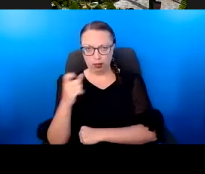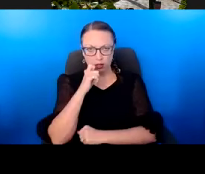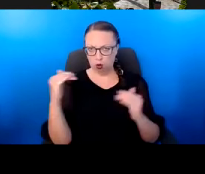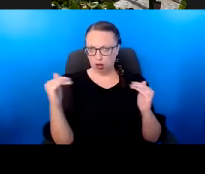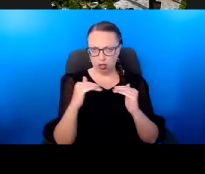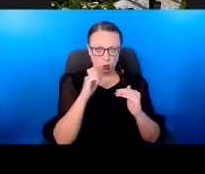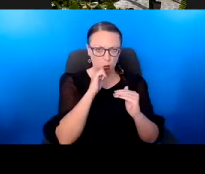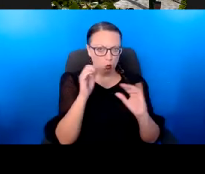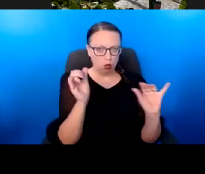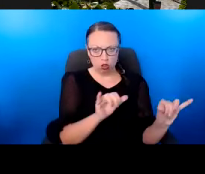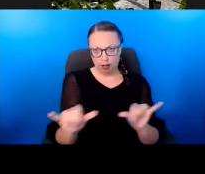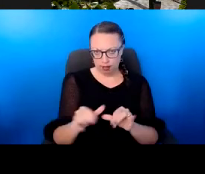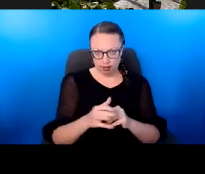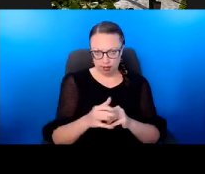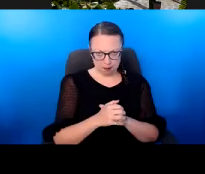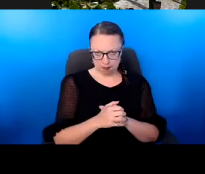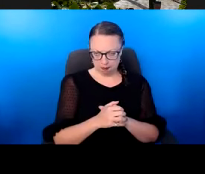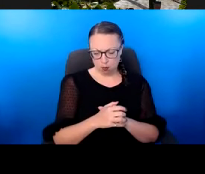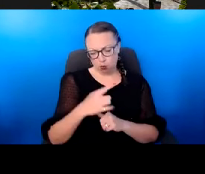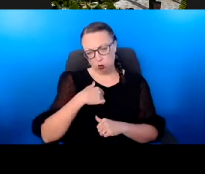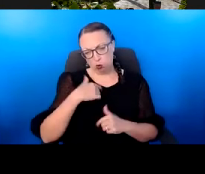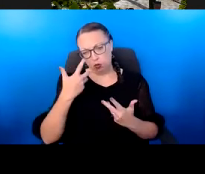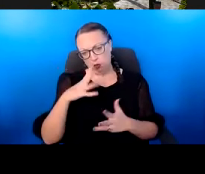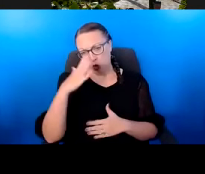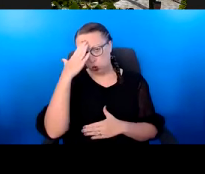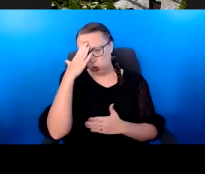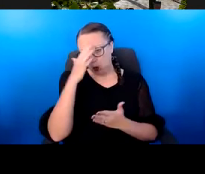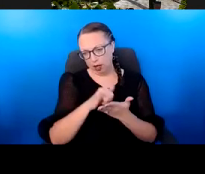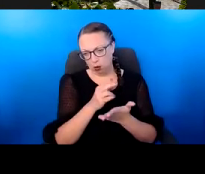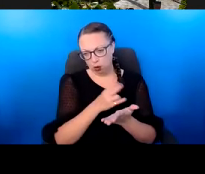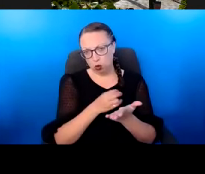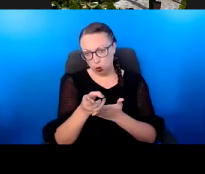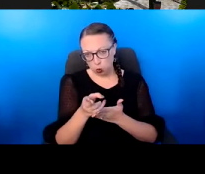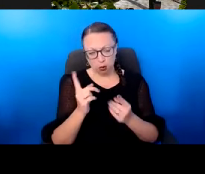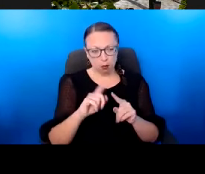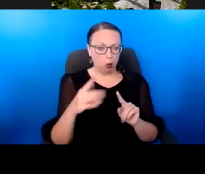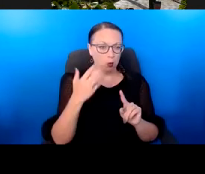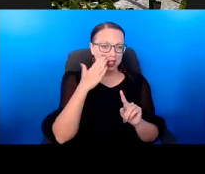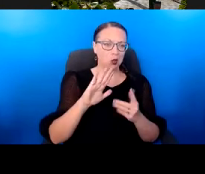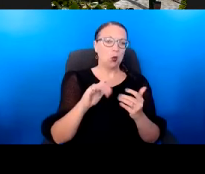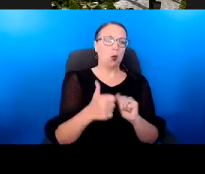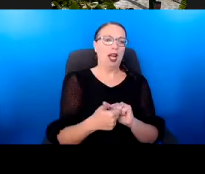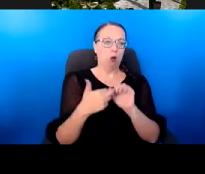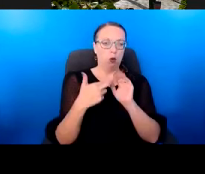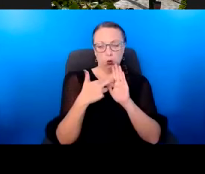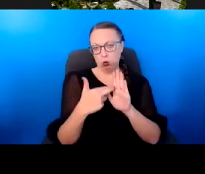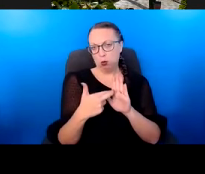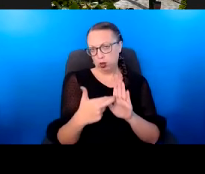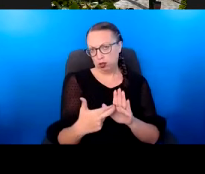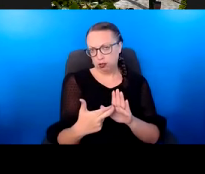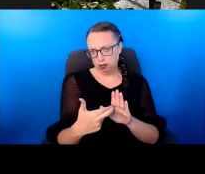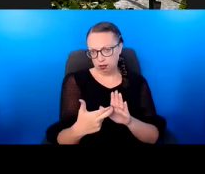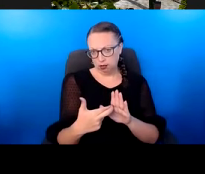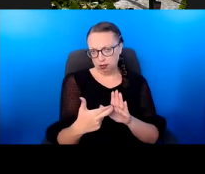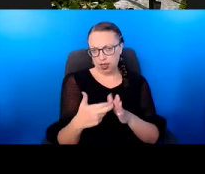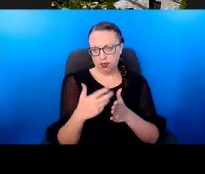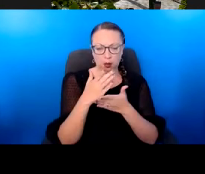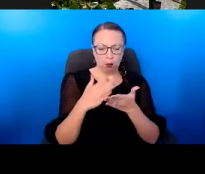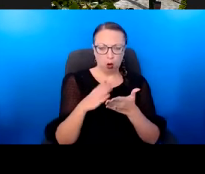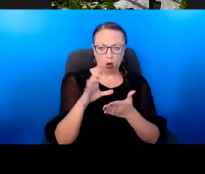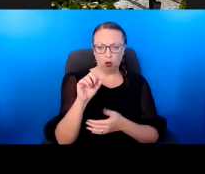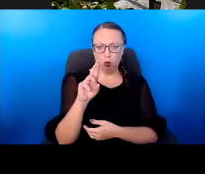same, which of course we knew how to be true. We just didn't know how it was represented, even a piece of cortex